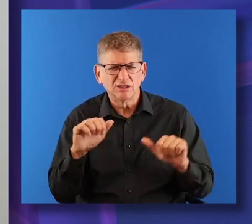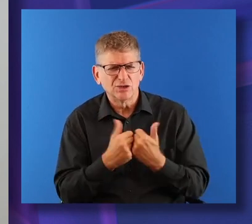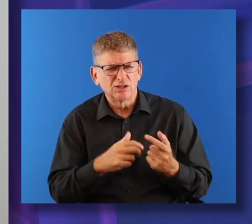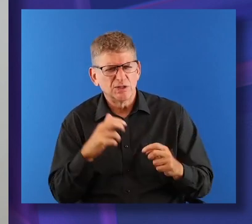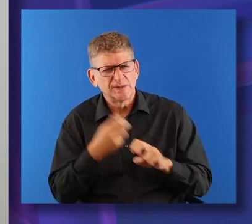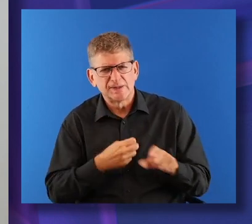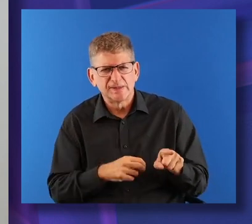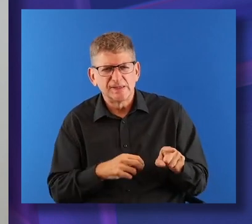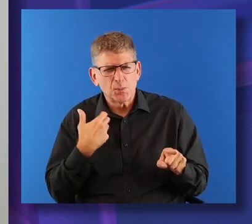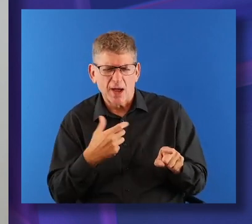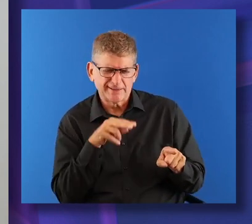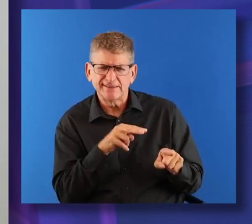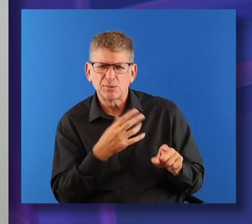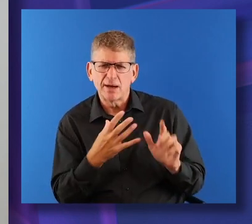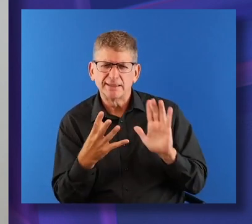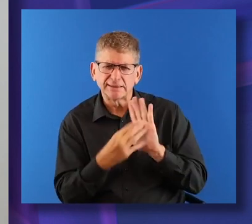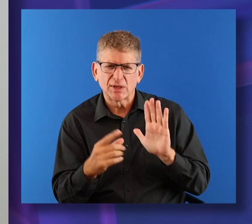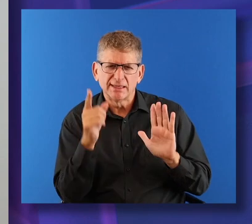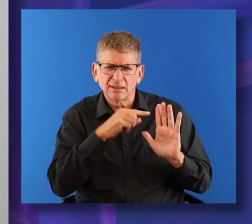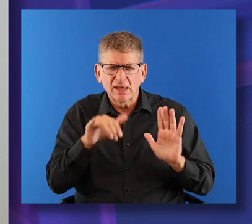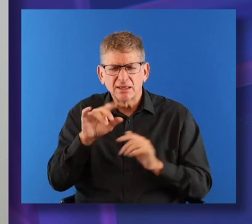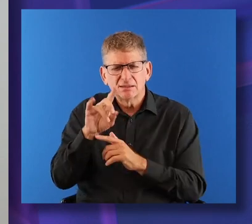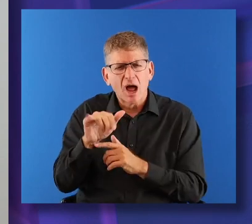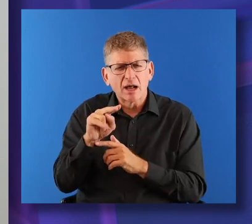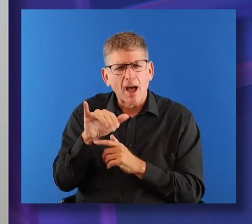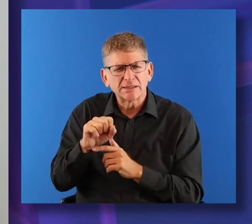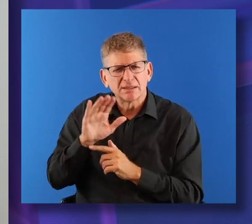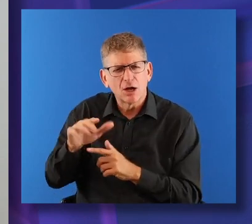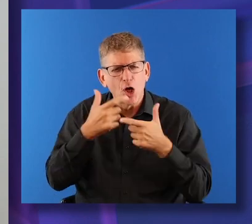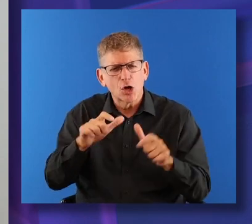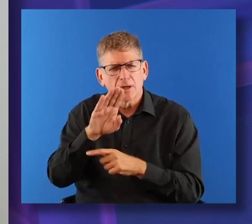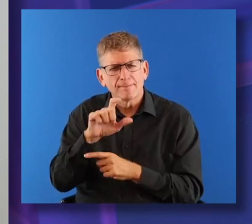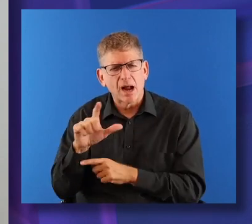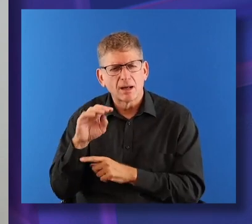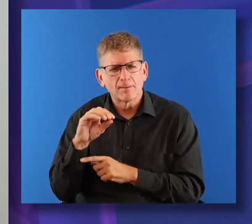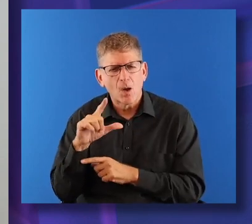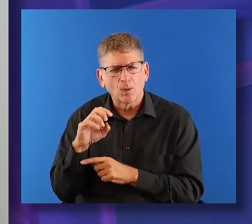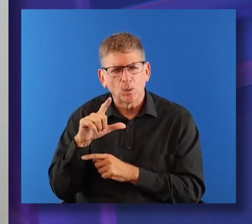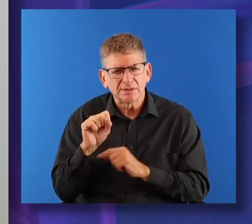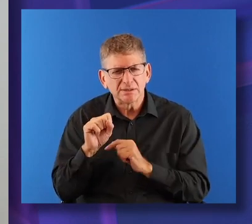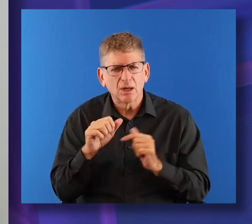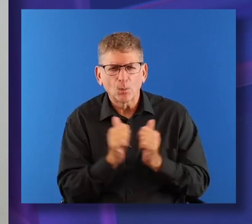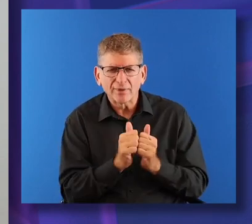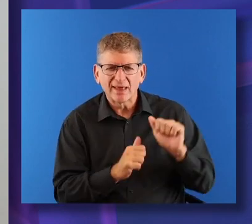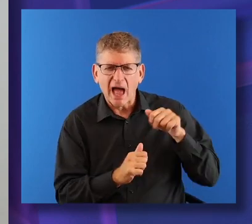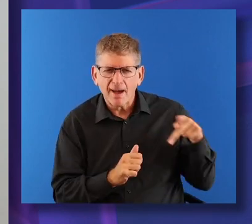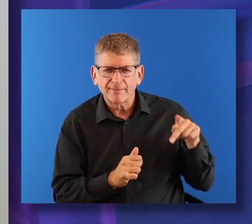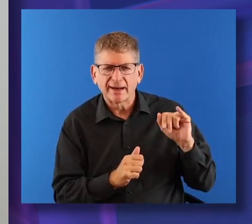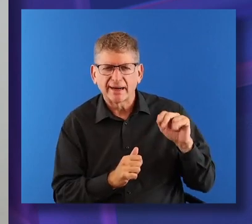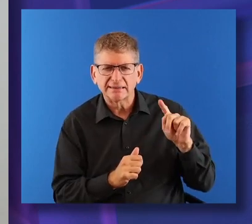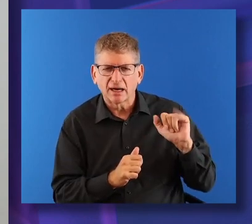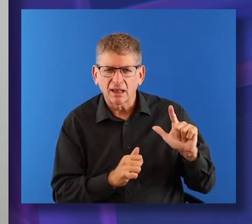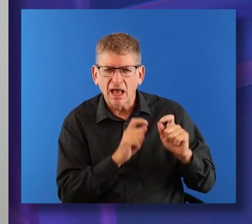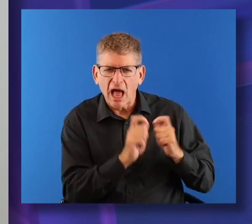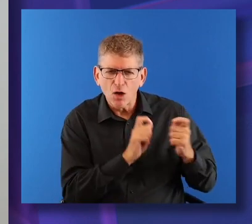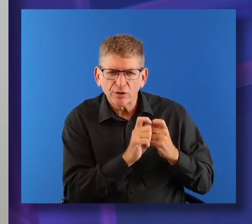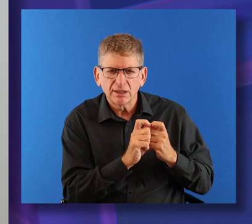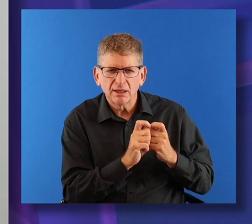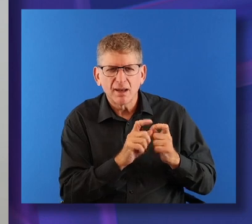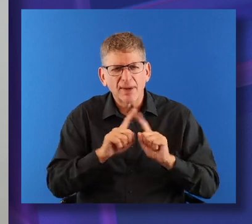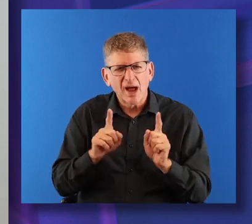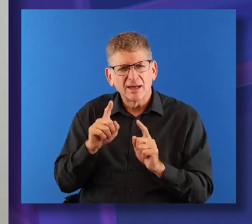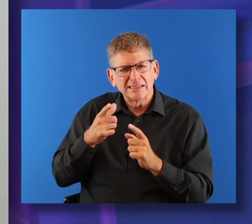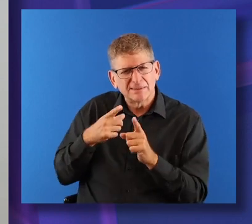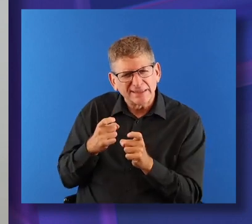of large biomolecules with ab initio accuracy, but with a speed comparable to those approximation methods. And our secret